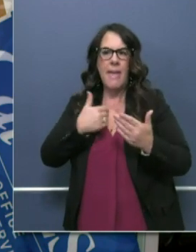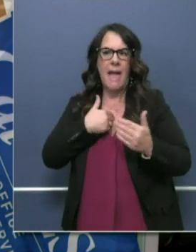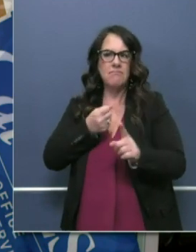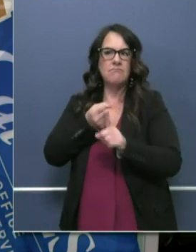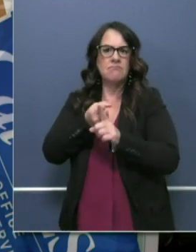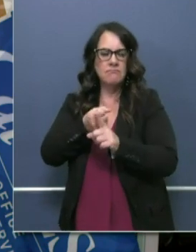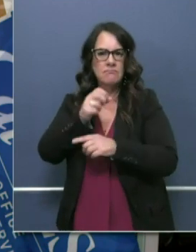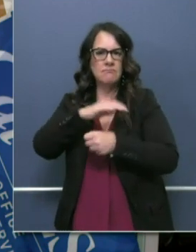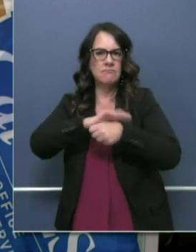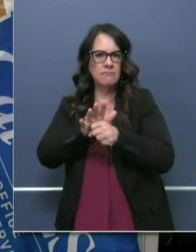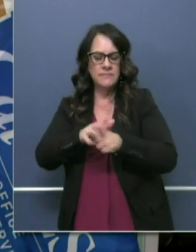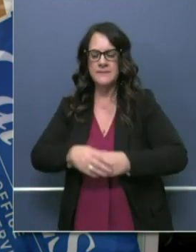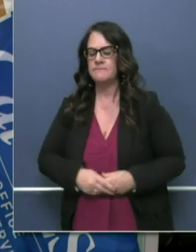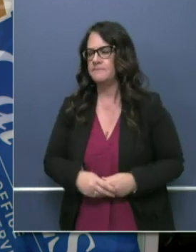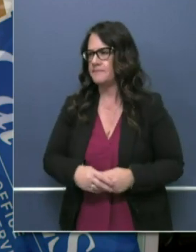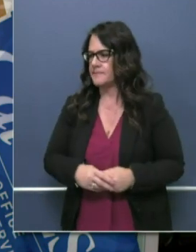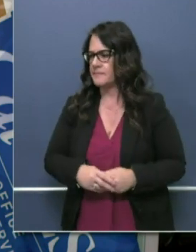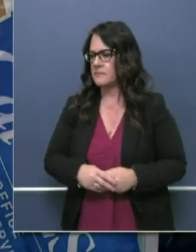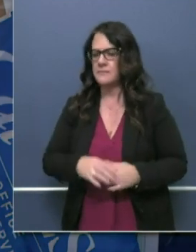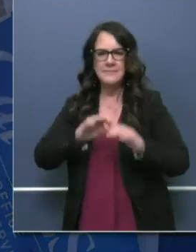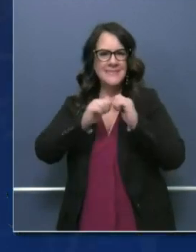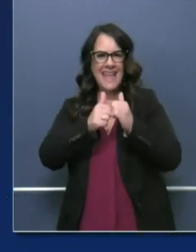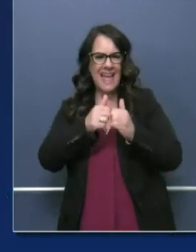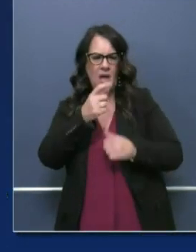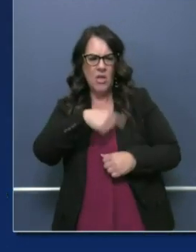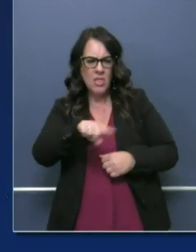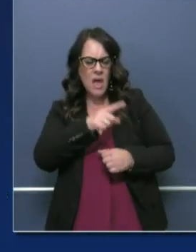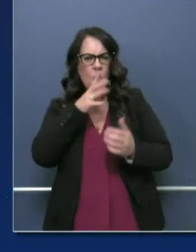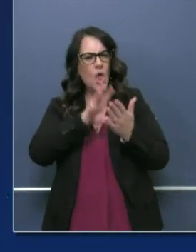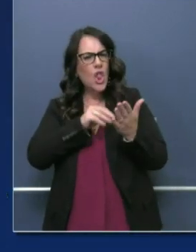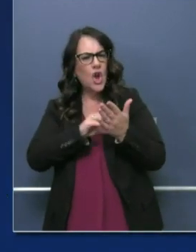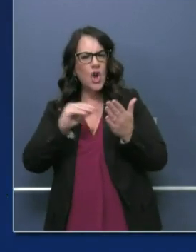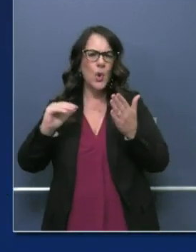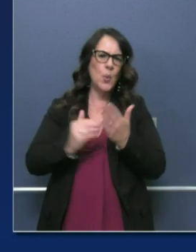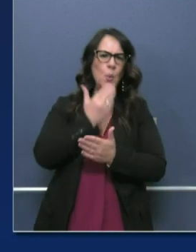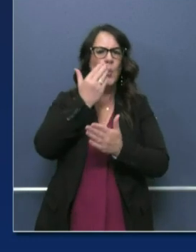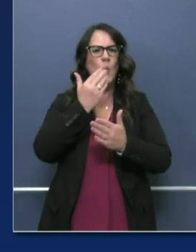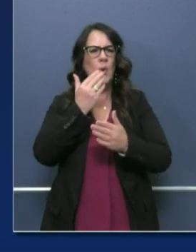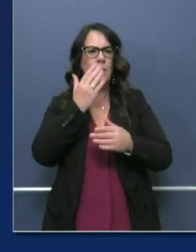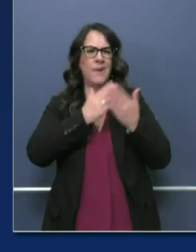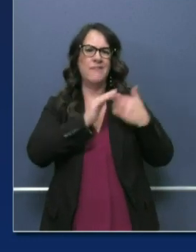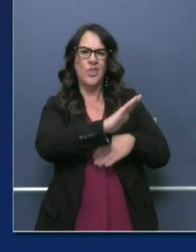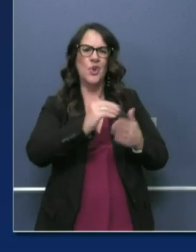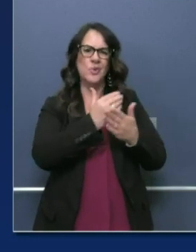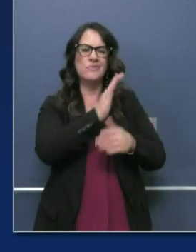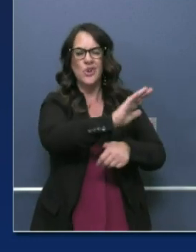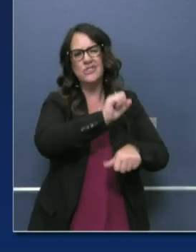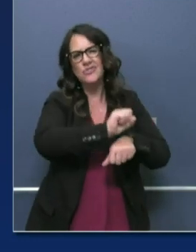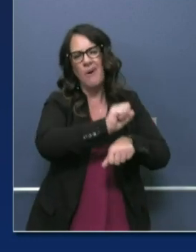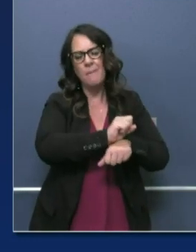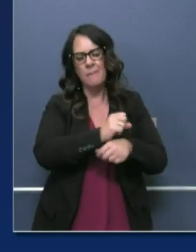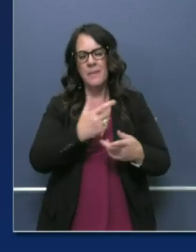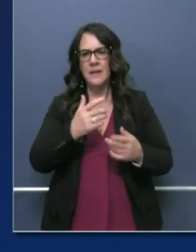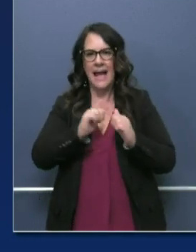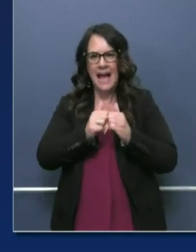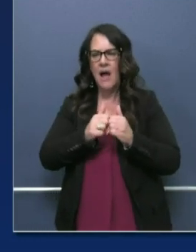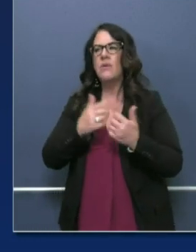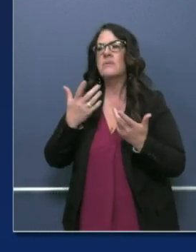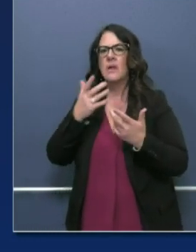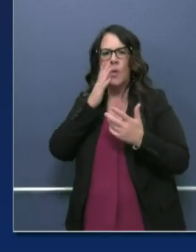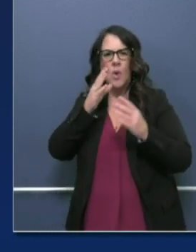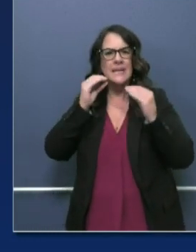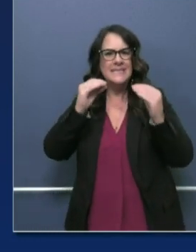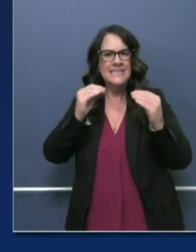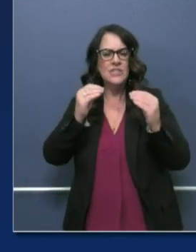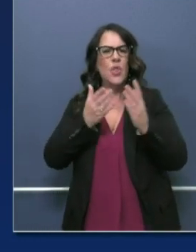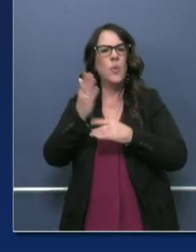The training is going to be done through a virtual training academy. This training academy will be available to individuals throughout the state. It will be